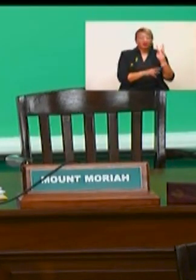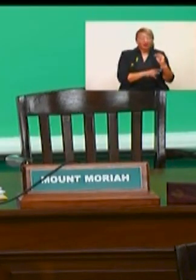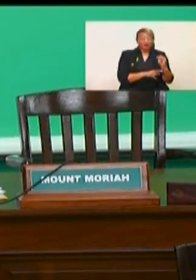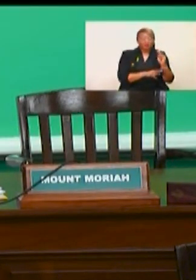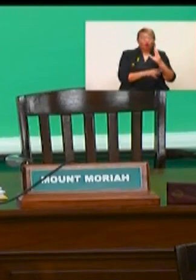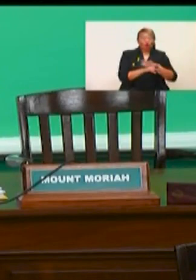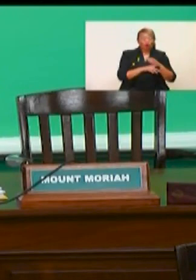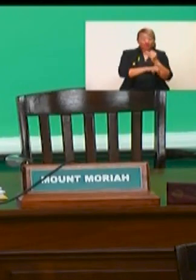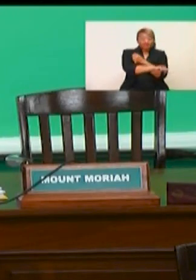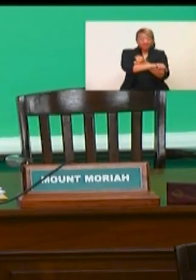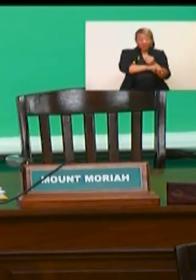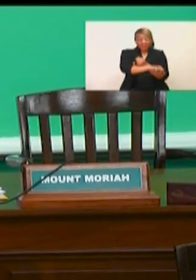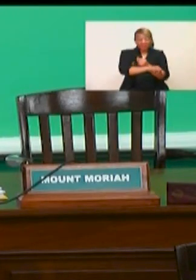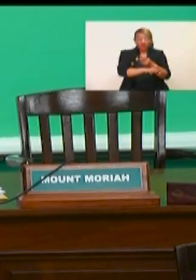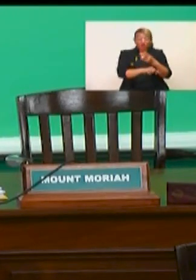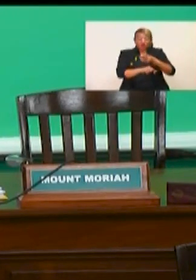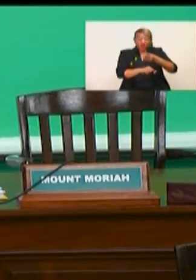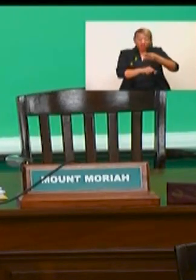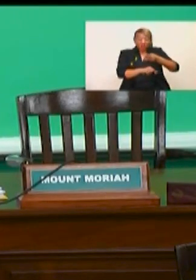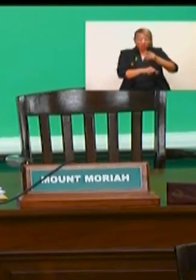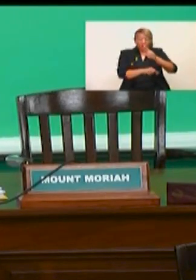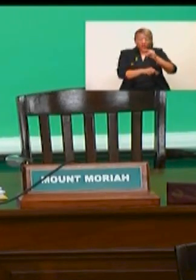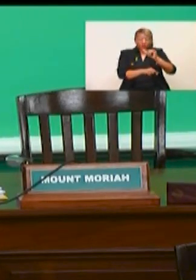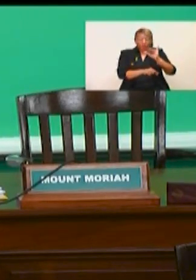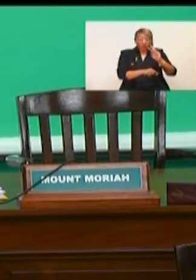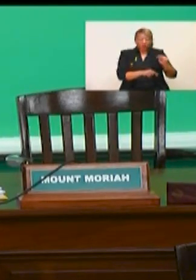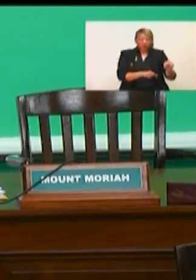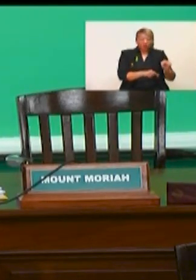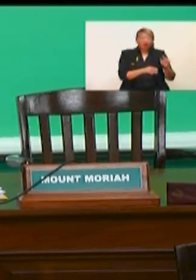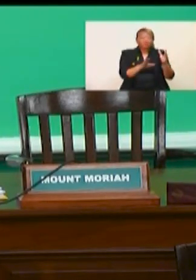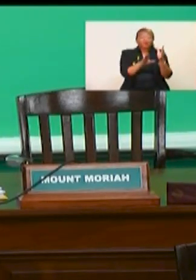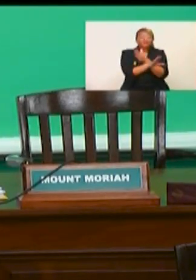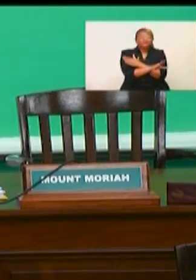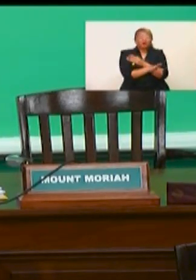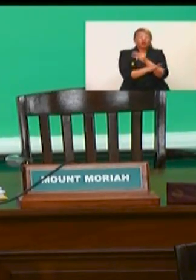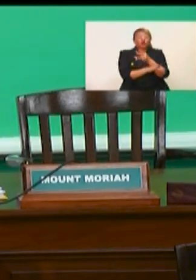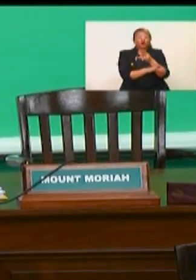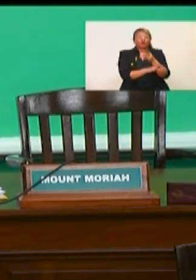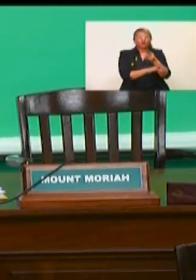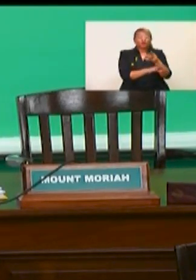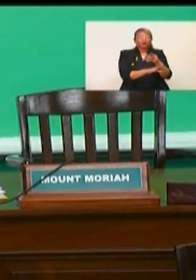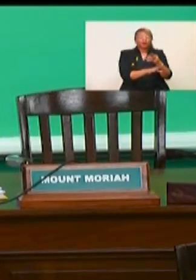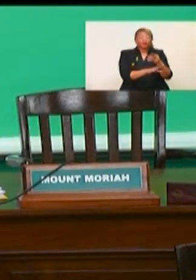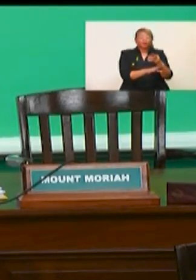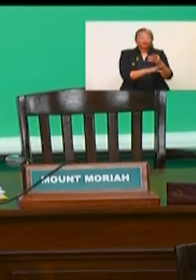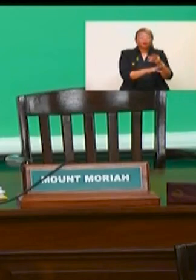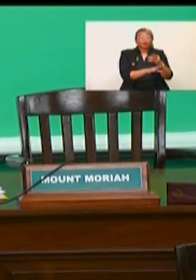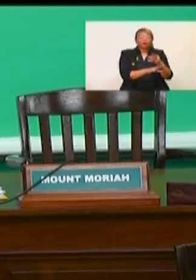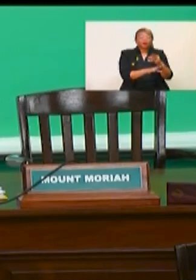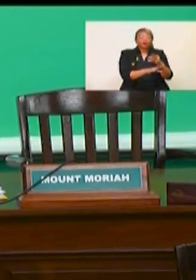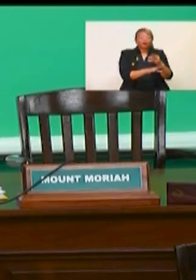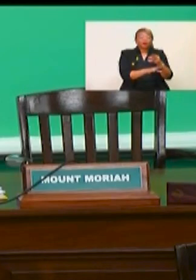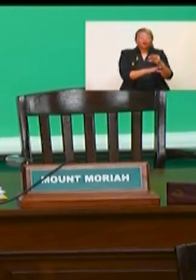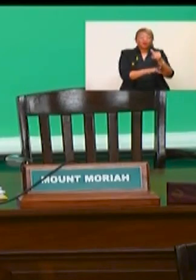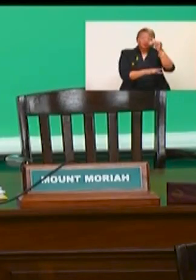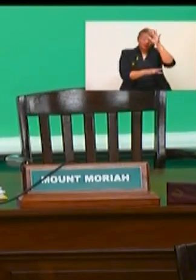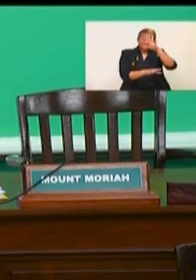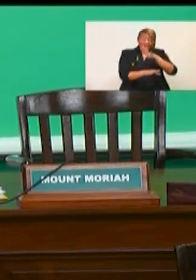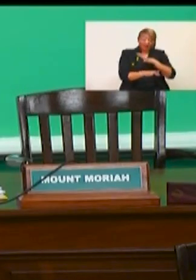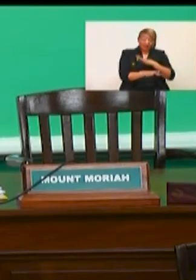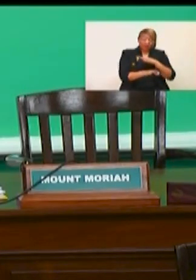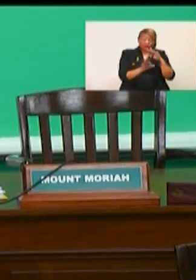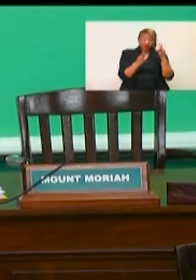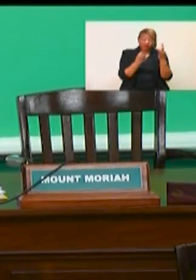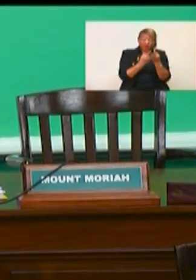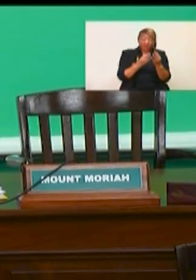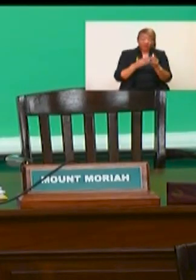the stage at the ribbon cutting. Before the ribbon was cut, the good gentleman, Mamet Kutman, whose family